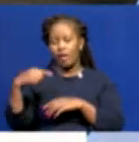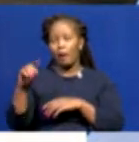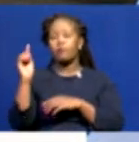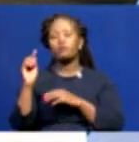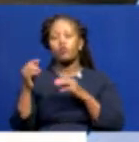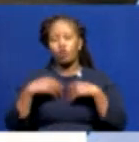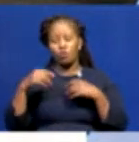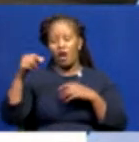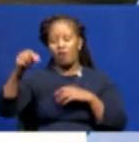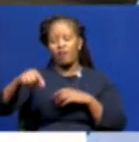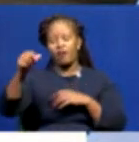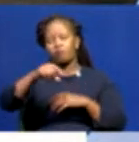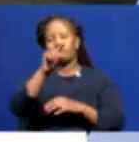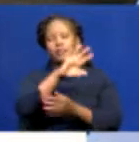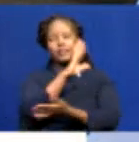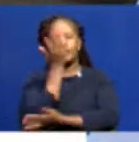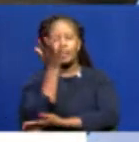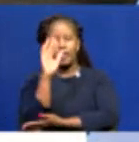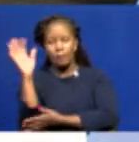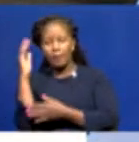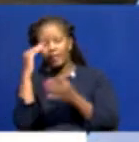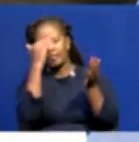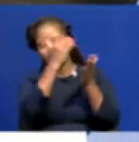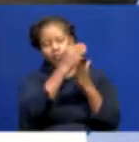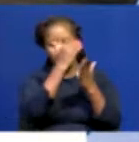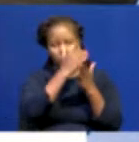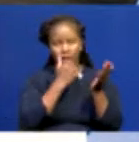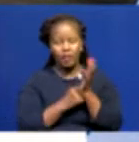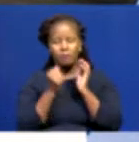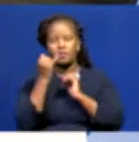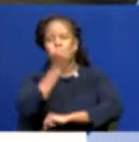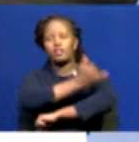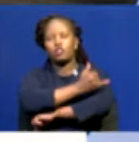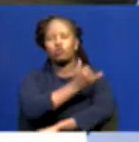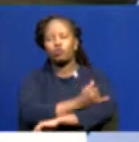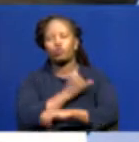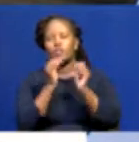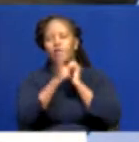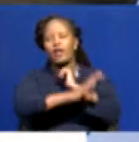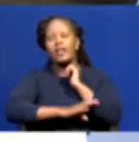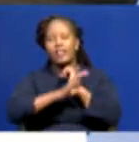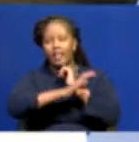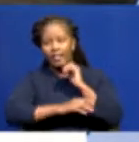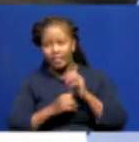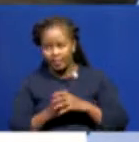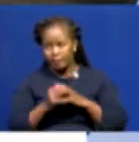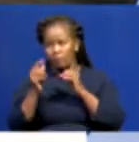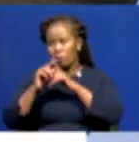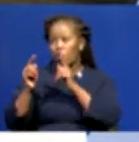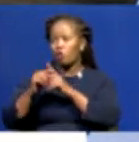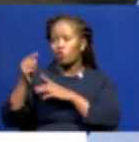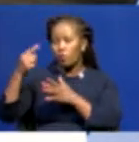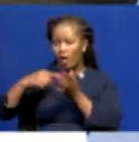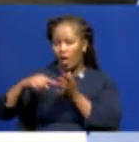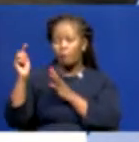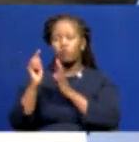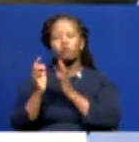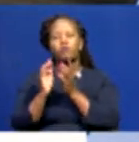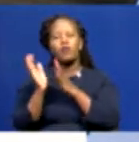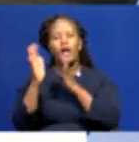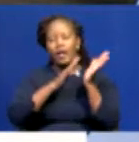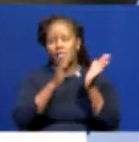tree planting and nurturing program in learning institutions across the country. Further, the cabinet approved the Climate Change Amendment